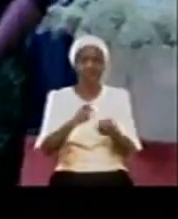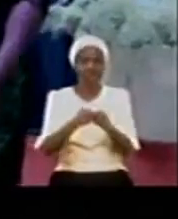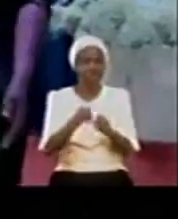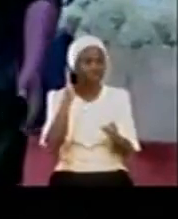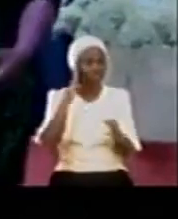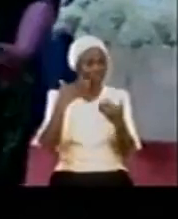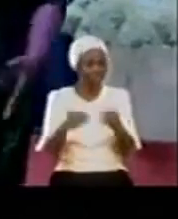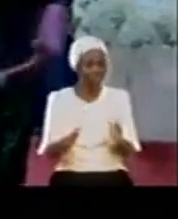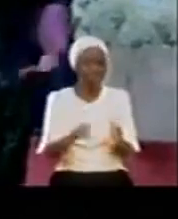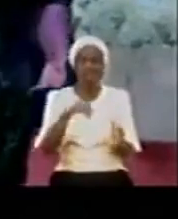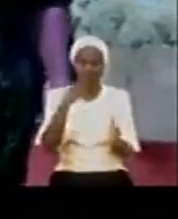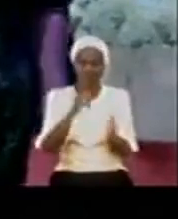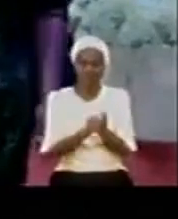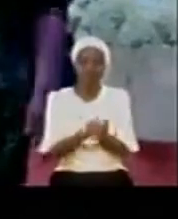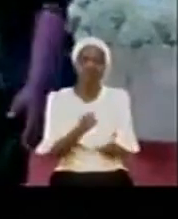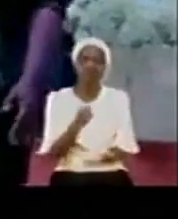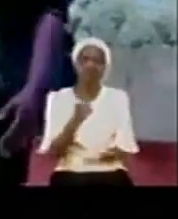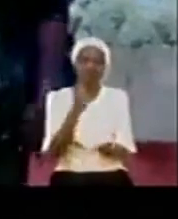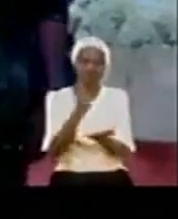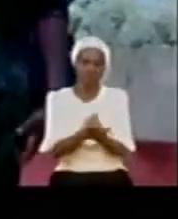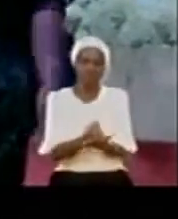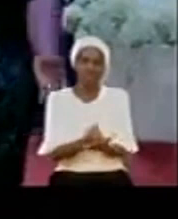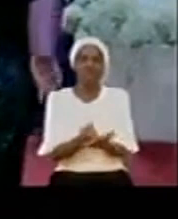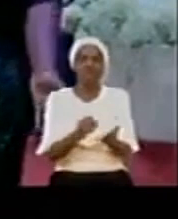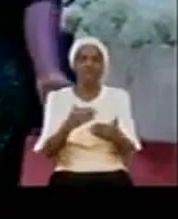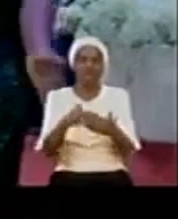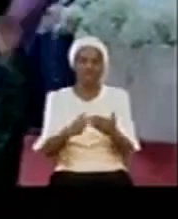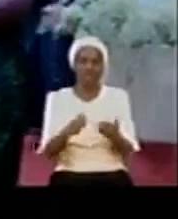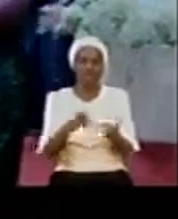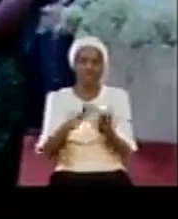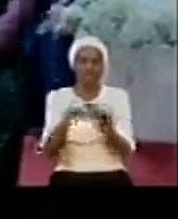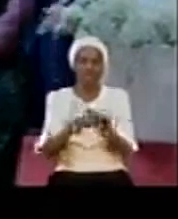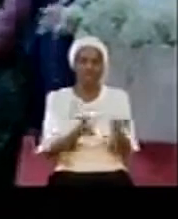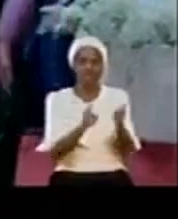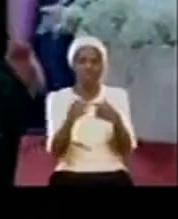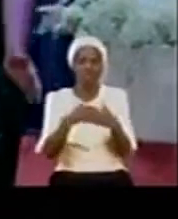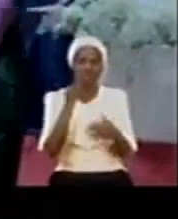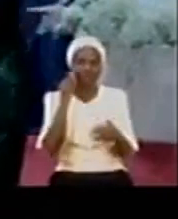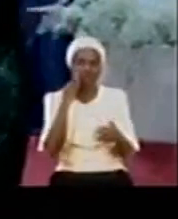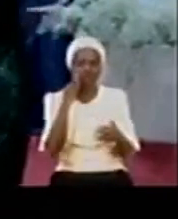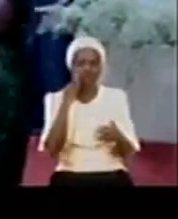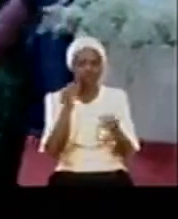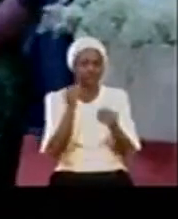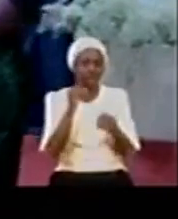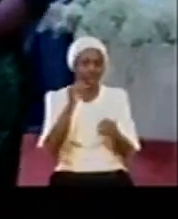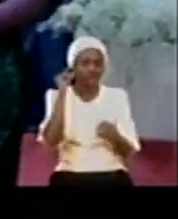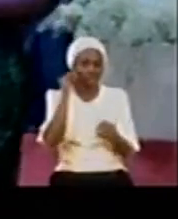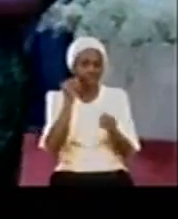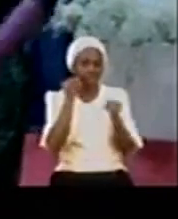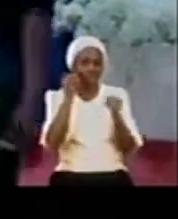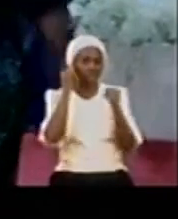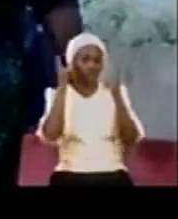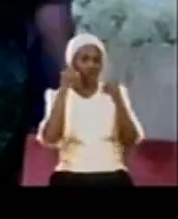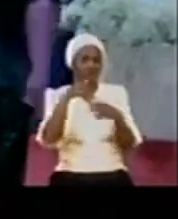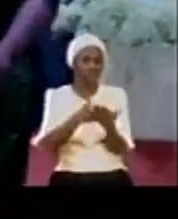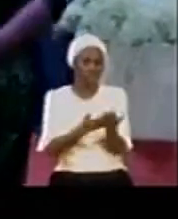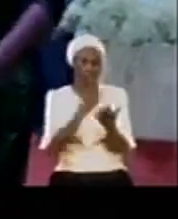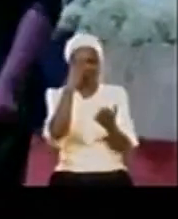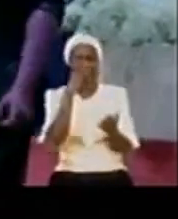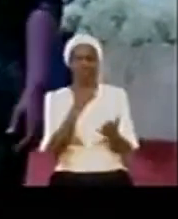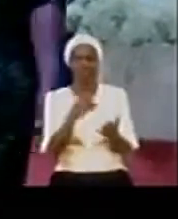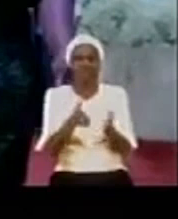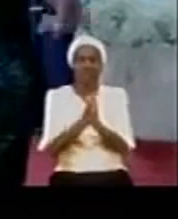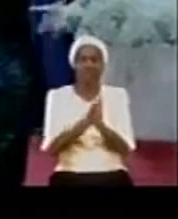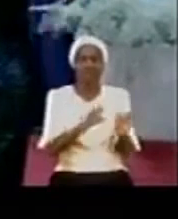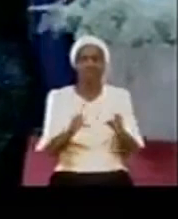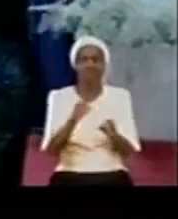wake up. I asked him whether the dip is. He said no. This morning, he wake up again. I check even his wrapper, everything. He did not bedwet. And